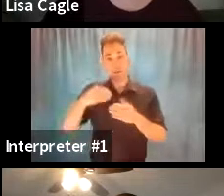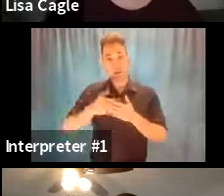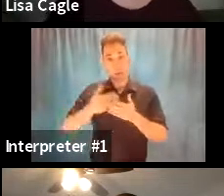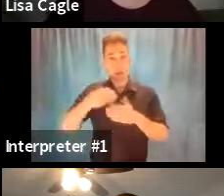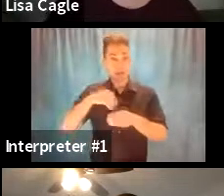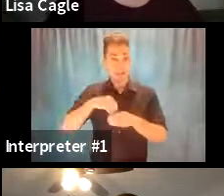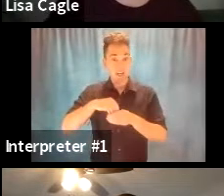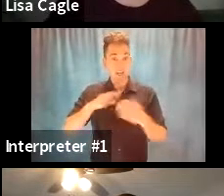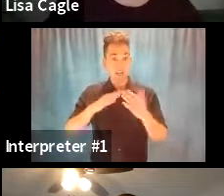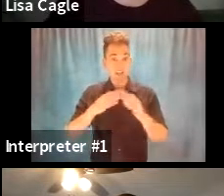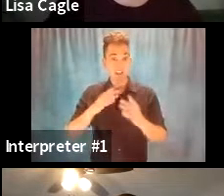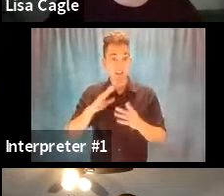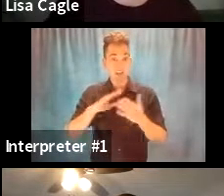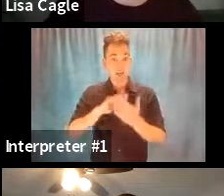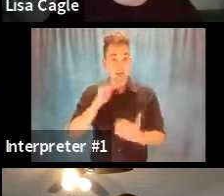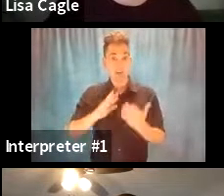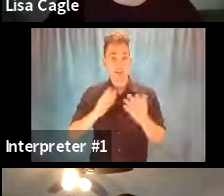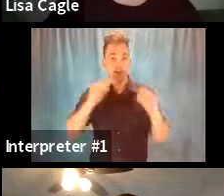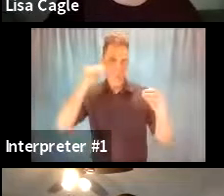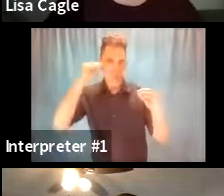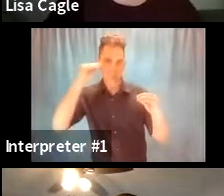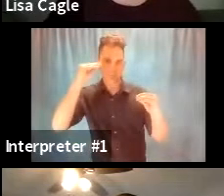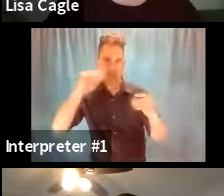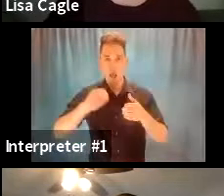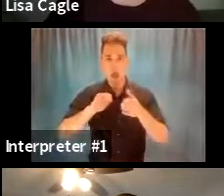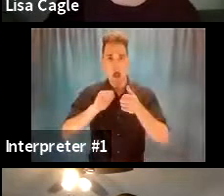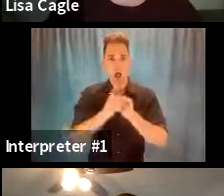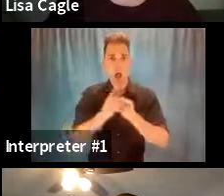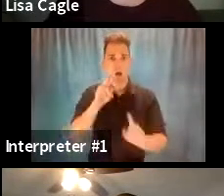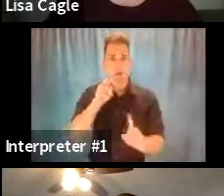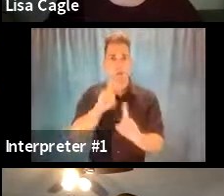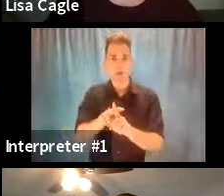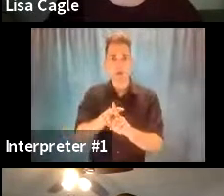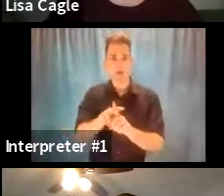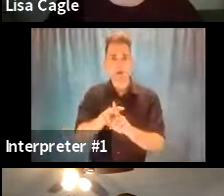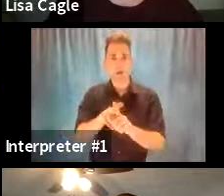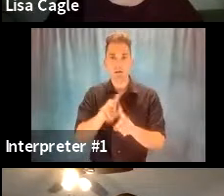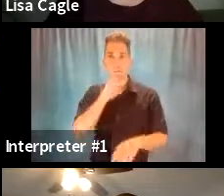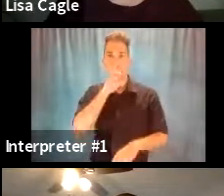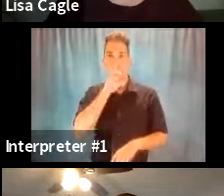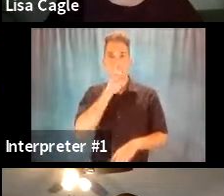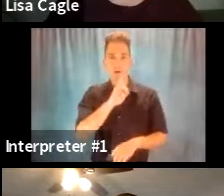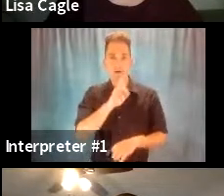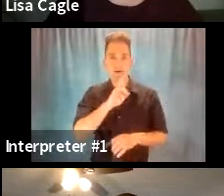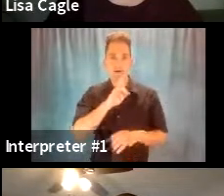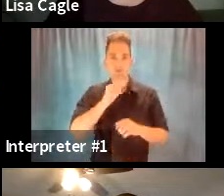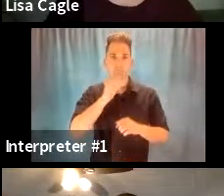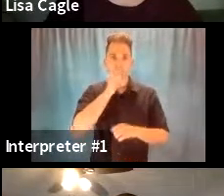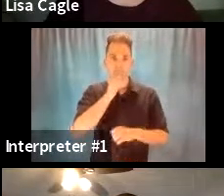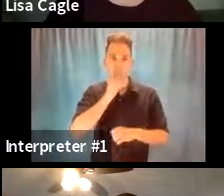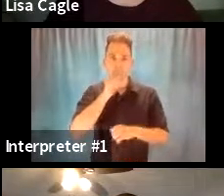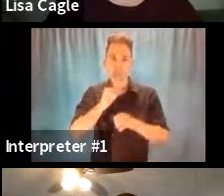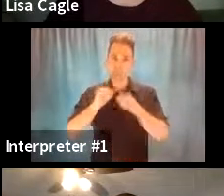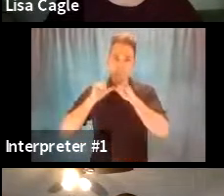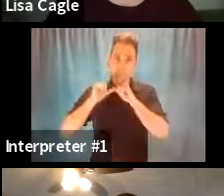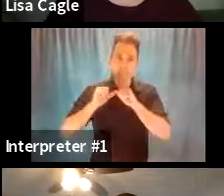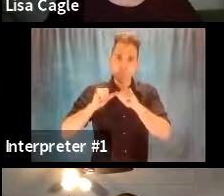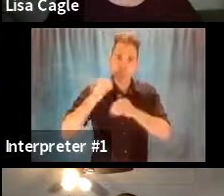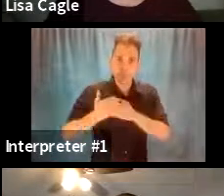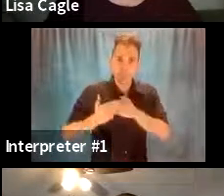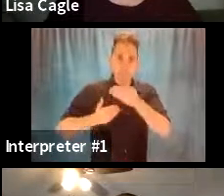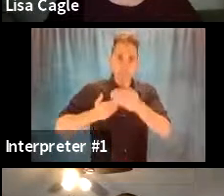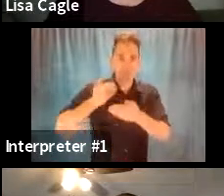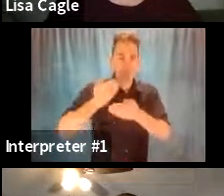teaching them how to effectively apply resilient strategies. At this time, I come before you all